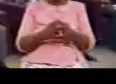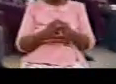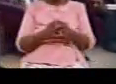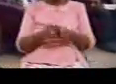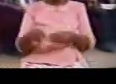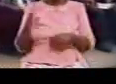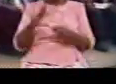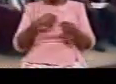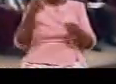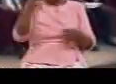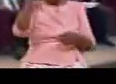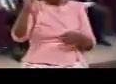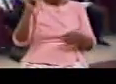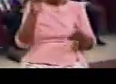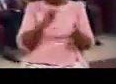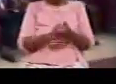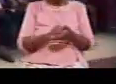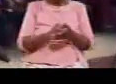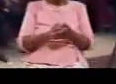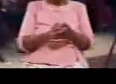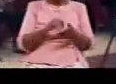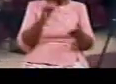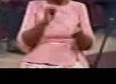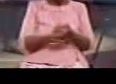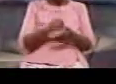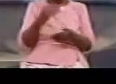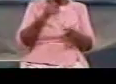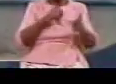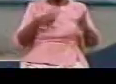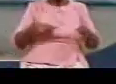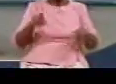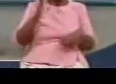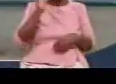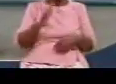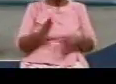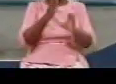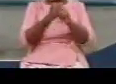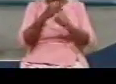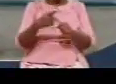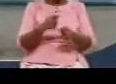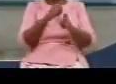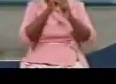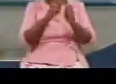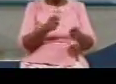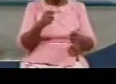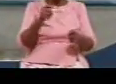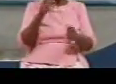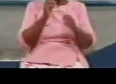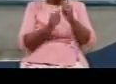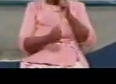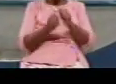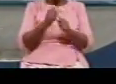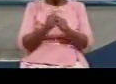Knowing that of the Lord he shall receive the reward which he has